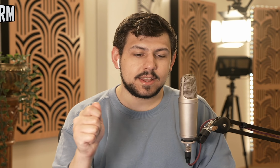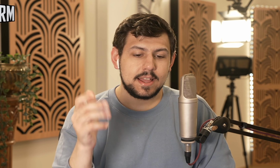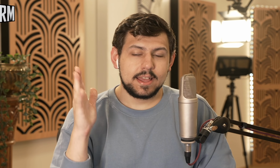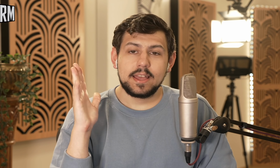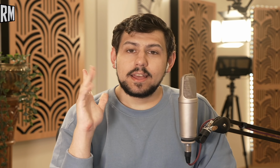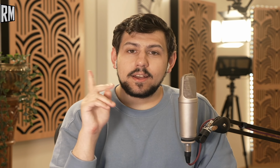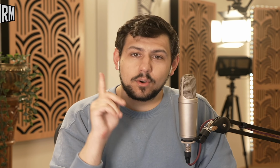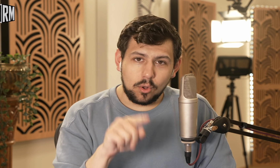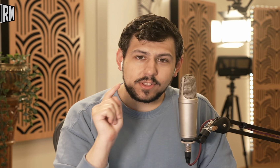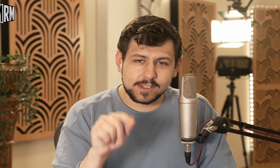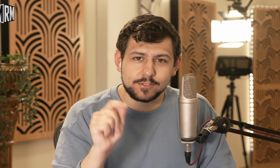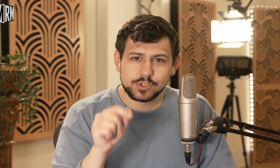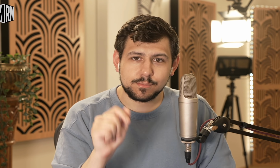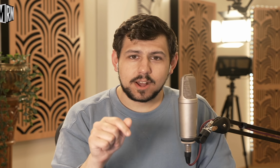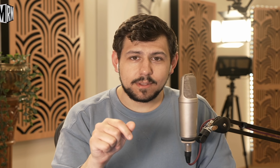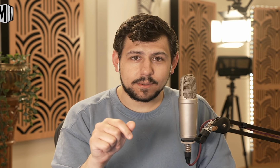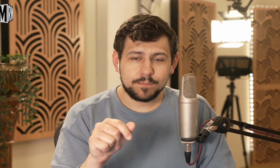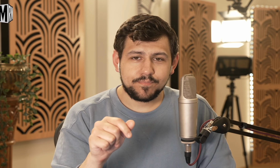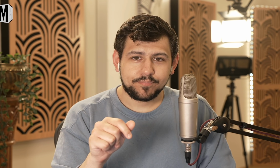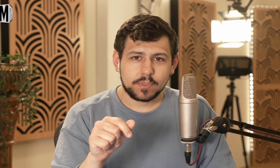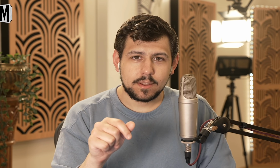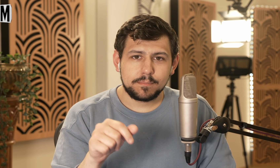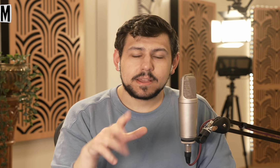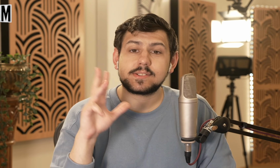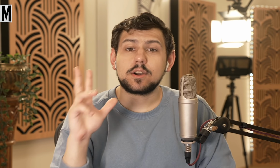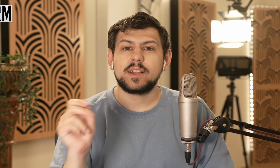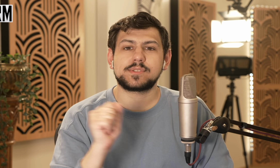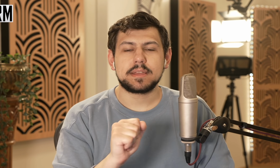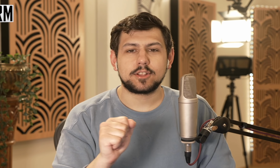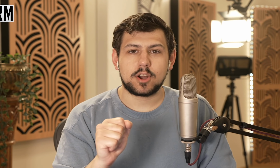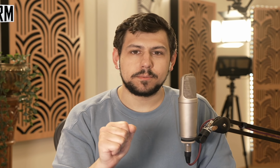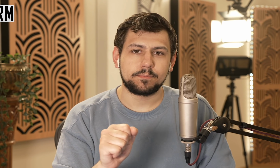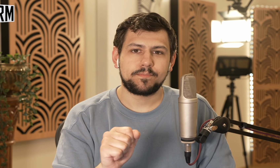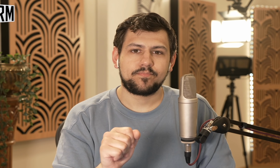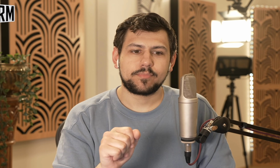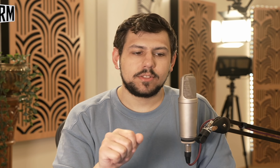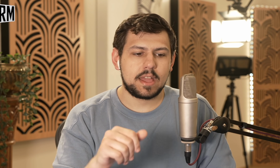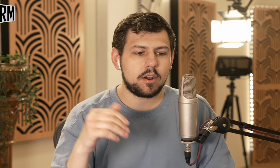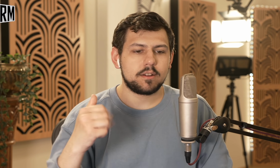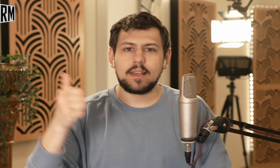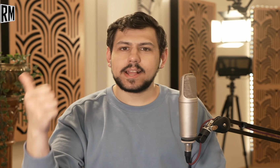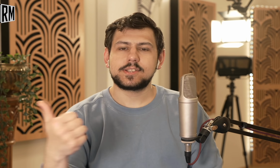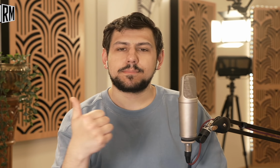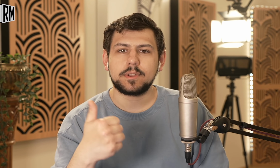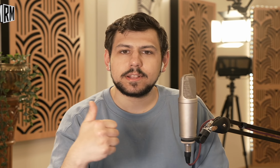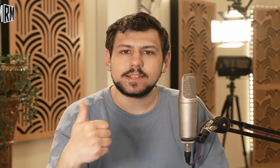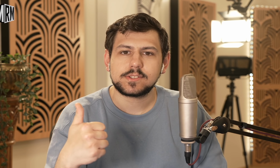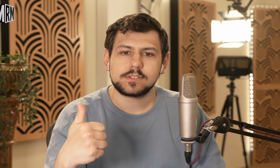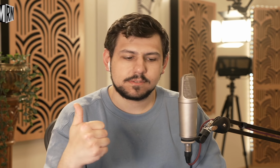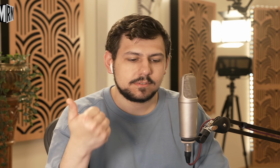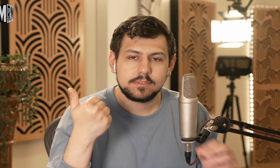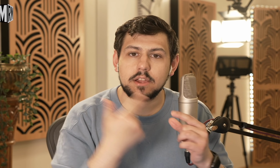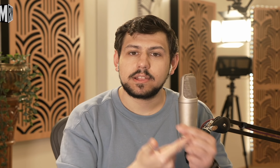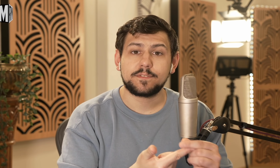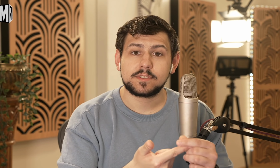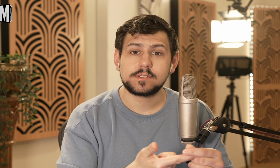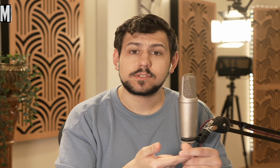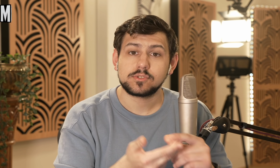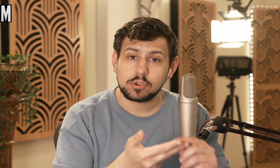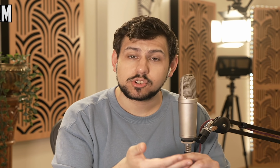prevented all these countries from coming because they all have something in common. They are anti-imperialist, they